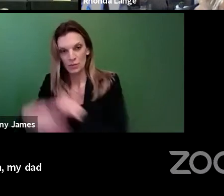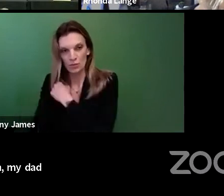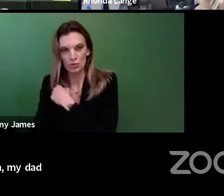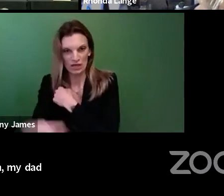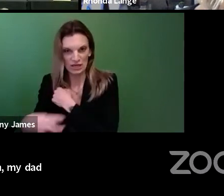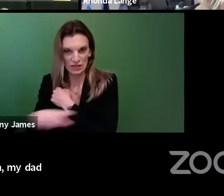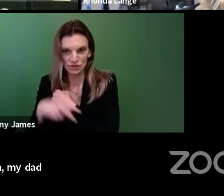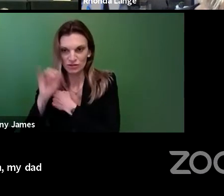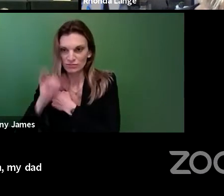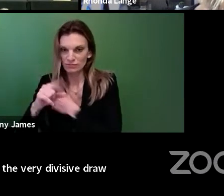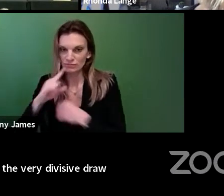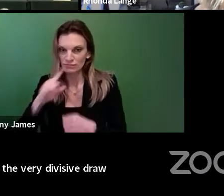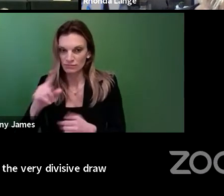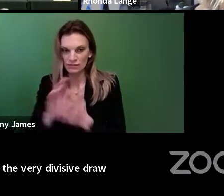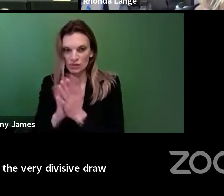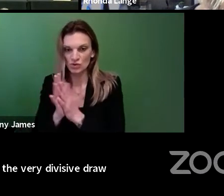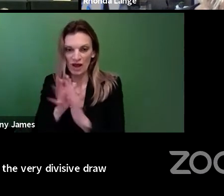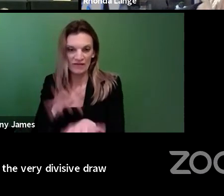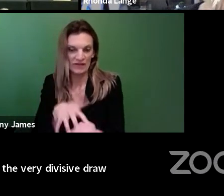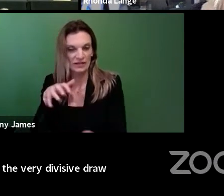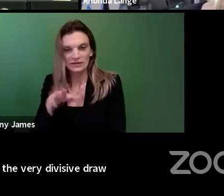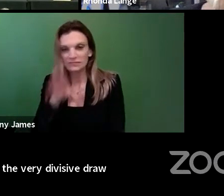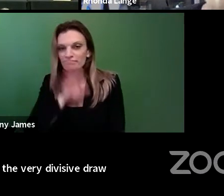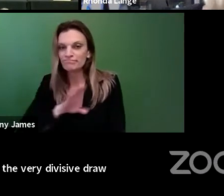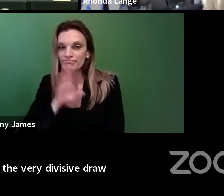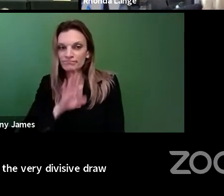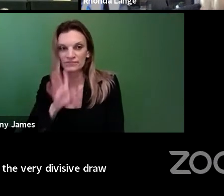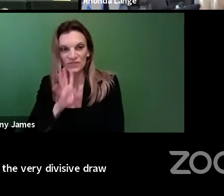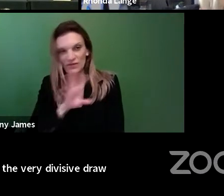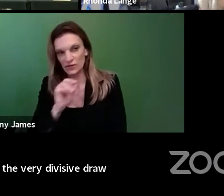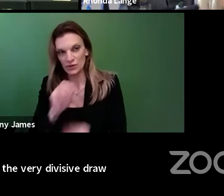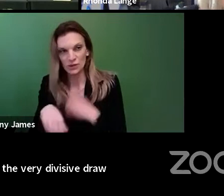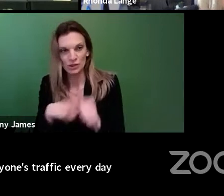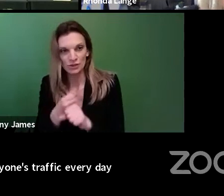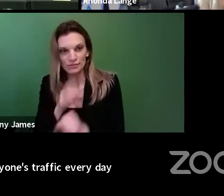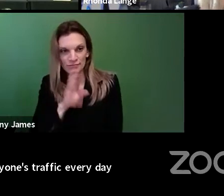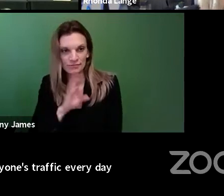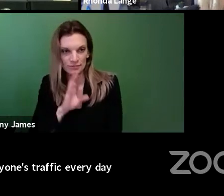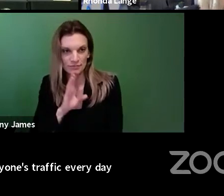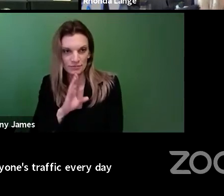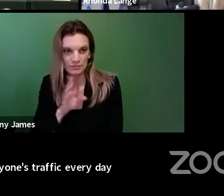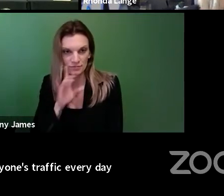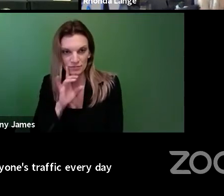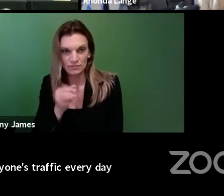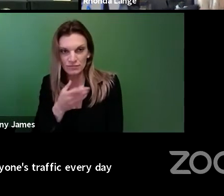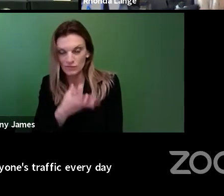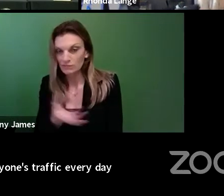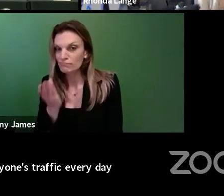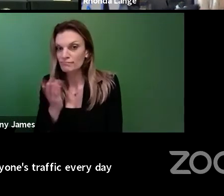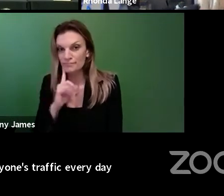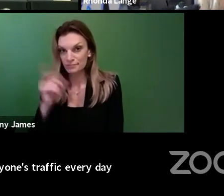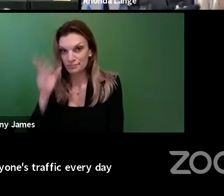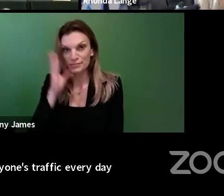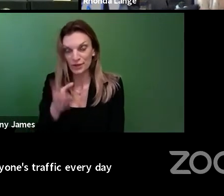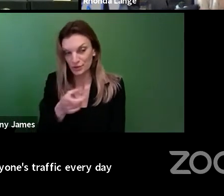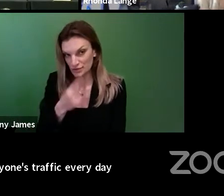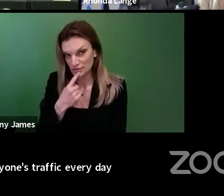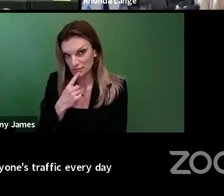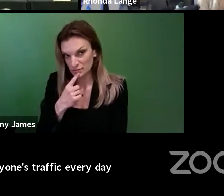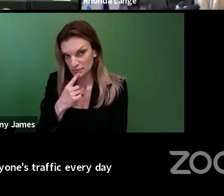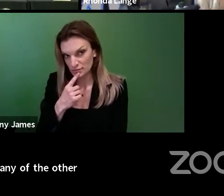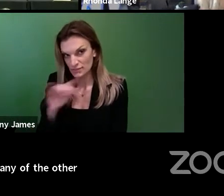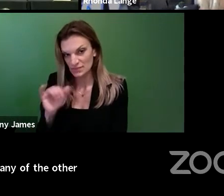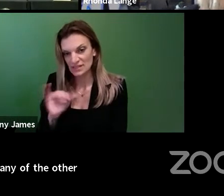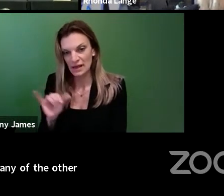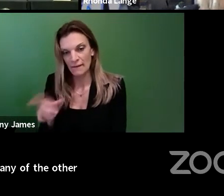seems to mess up everyone's traffic every day for 40 years. And just like many of the other speakers, people do the exact inverse